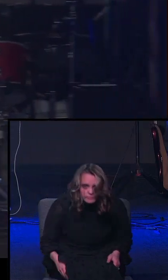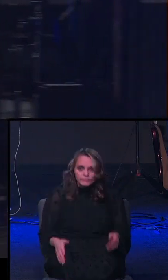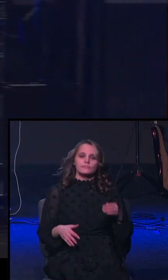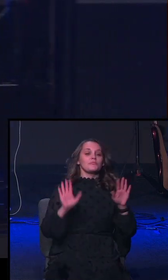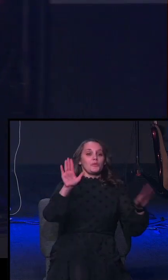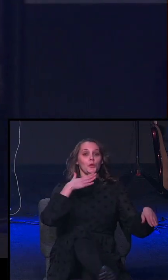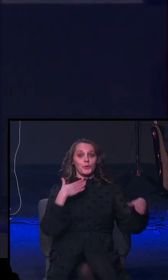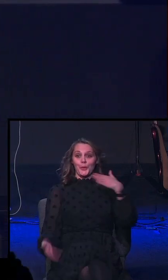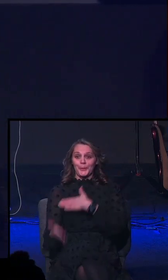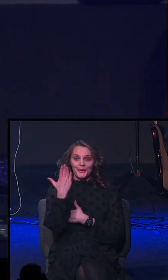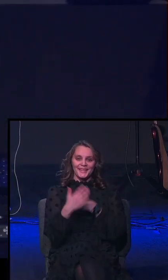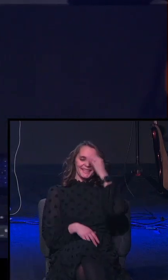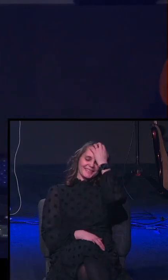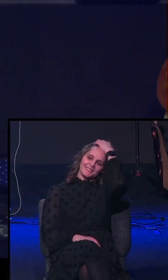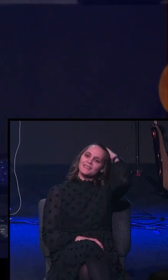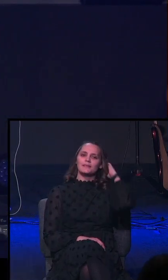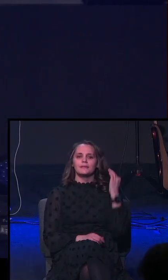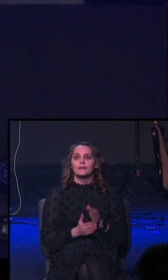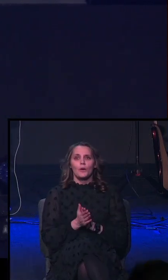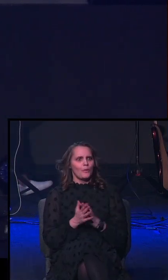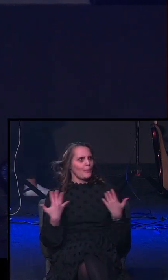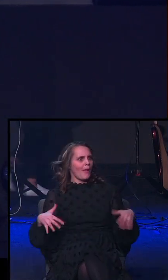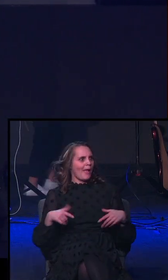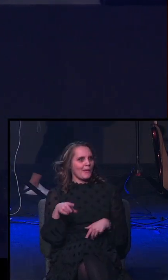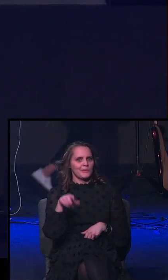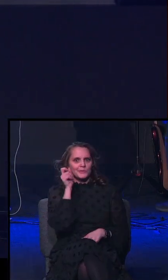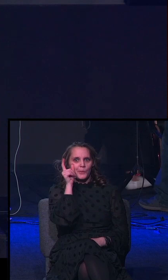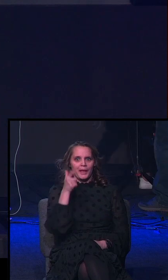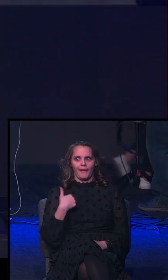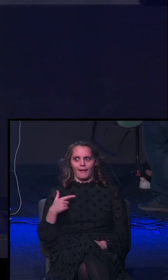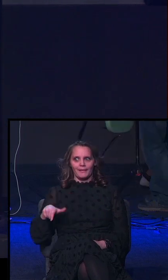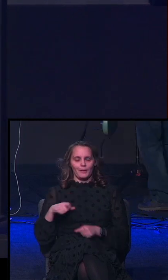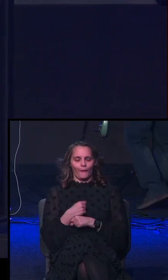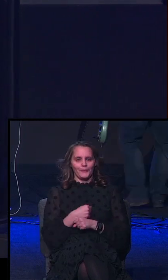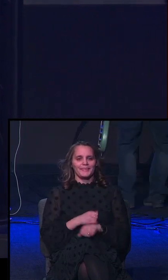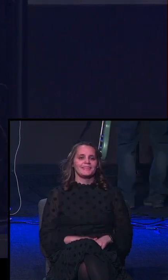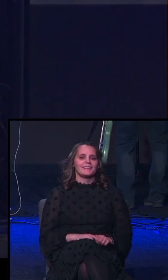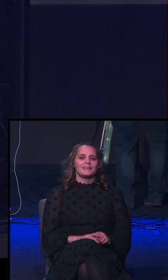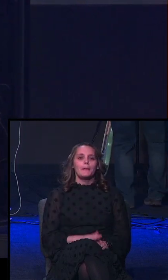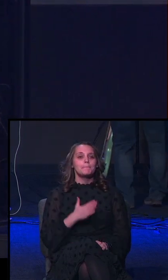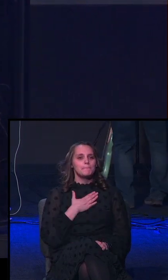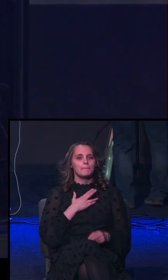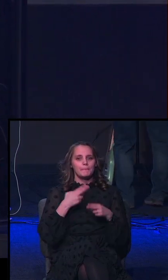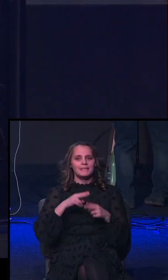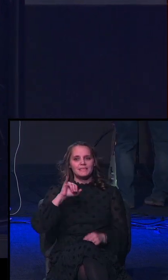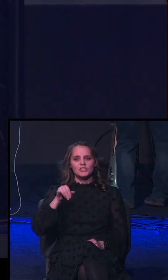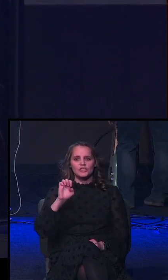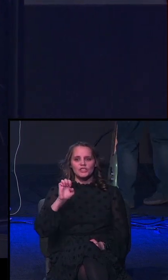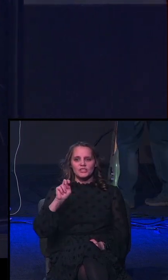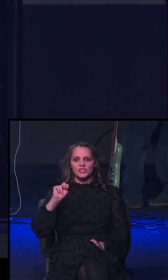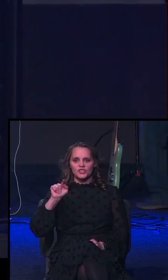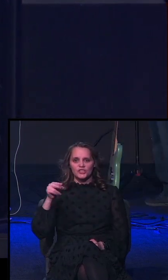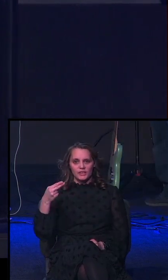Good morning, guys. Oh, there you go. You guys are awake. How are your coffee? Great. Well, my name is Janit, and I work as a missions